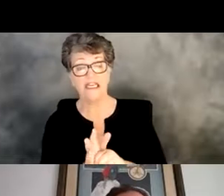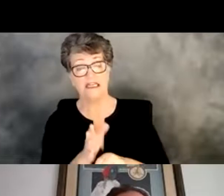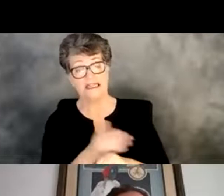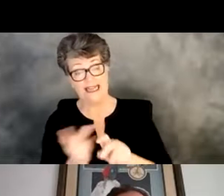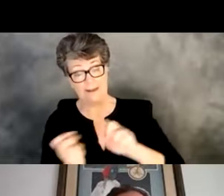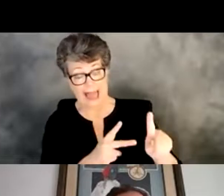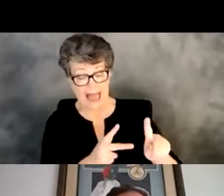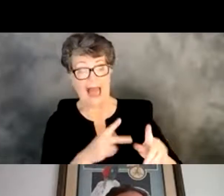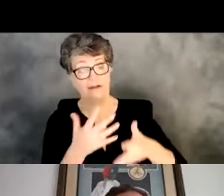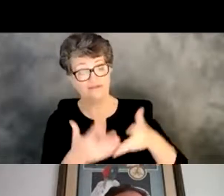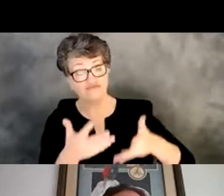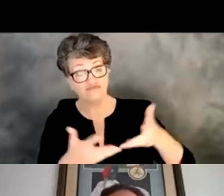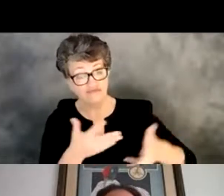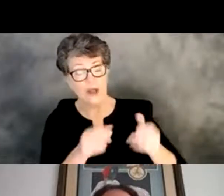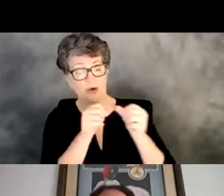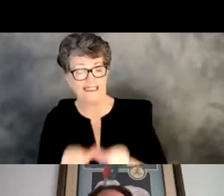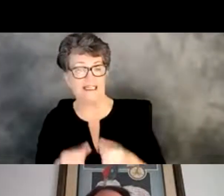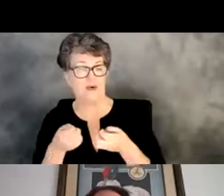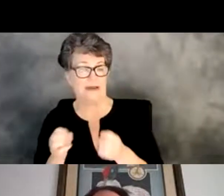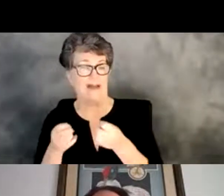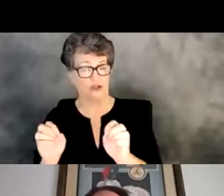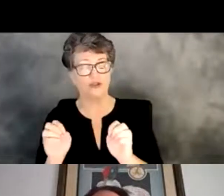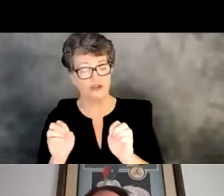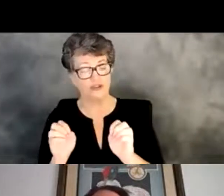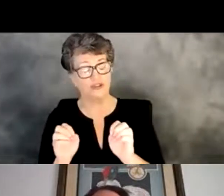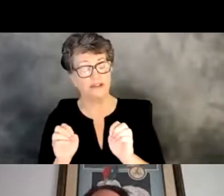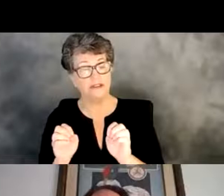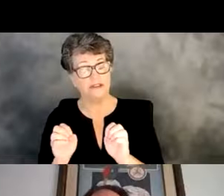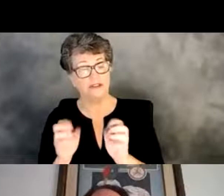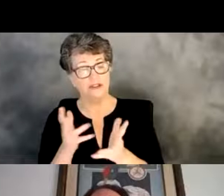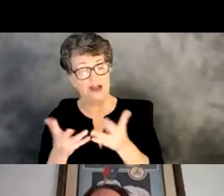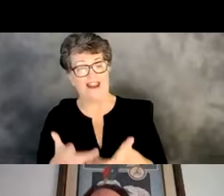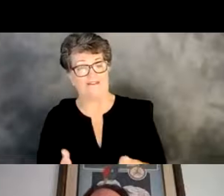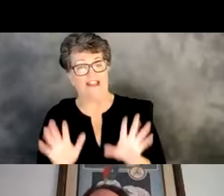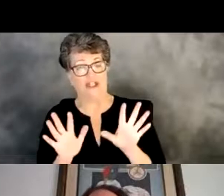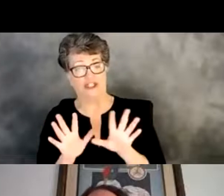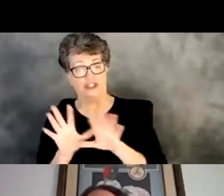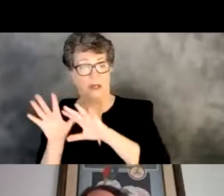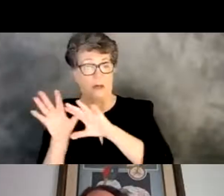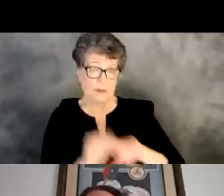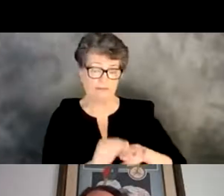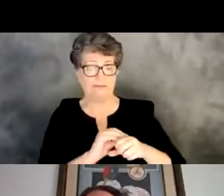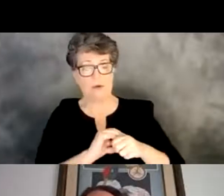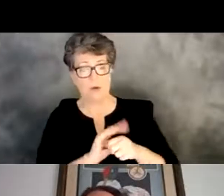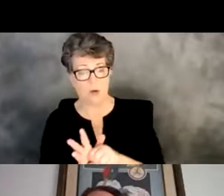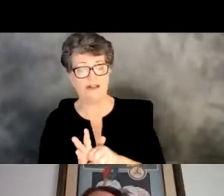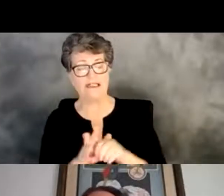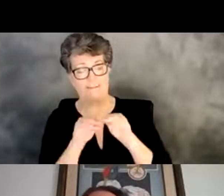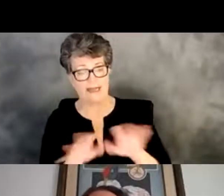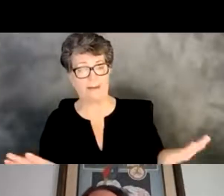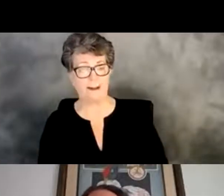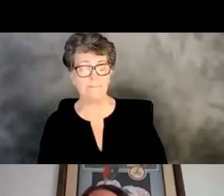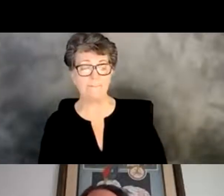continued efforts we need to kind of finish beating down this